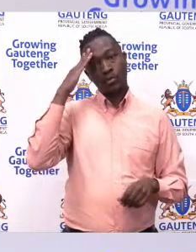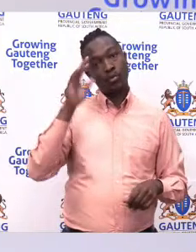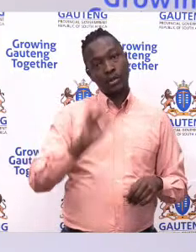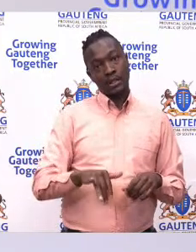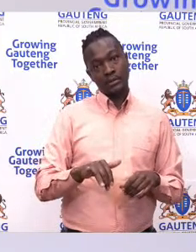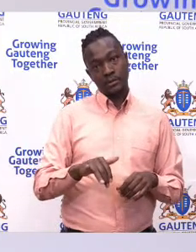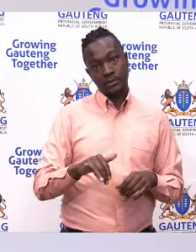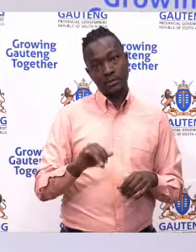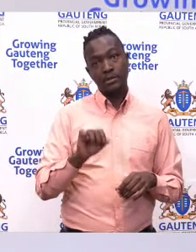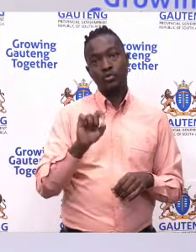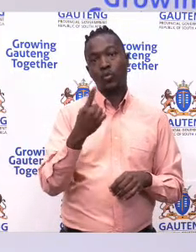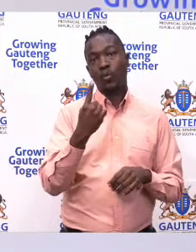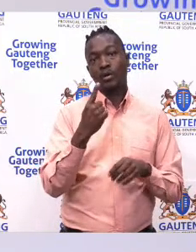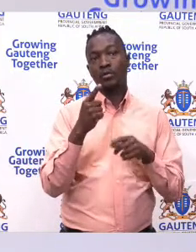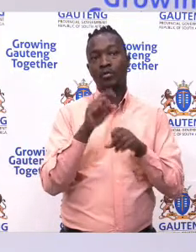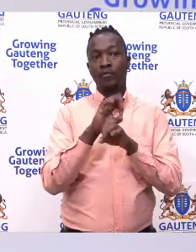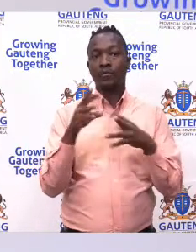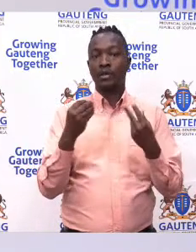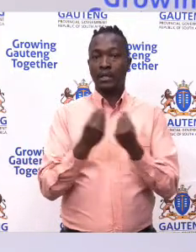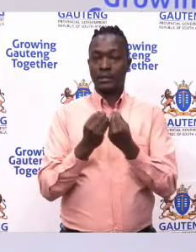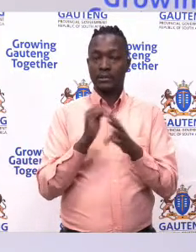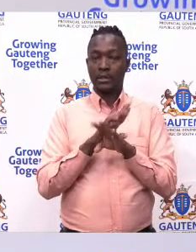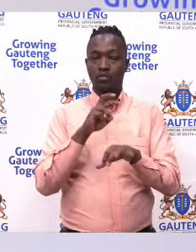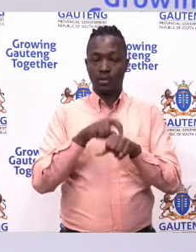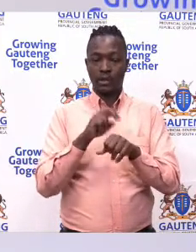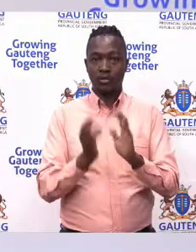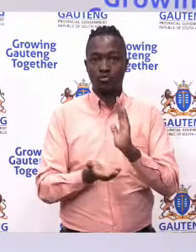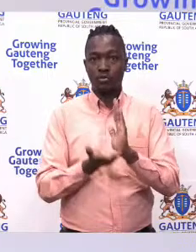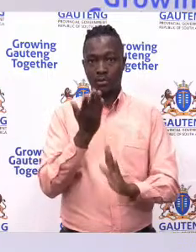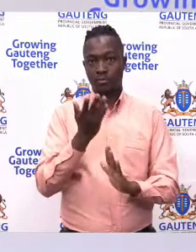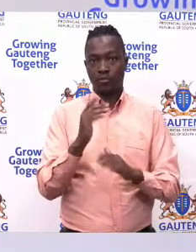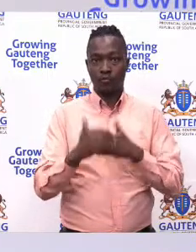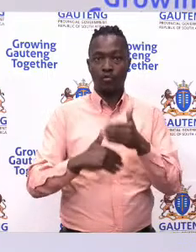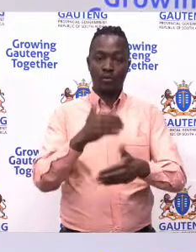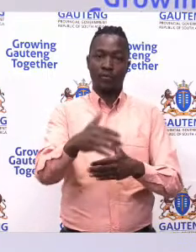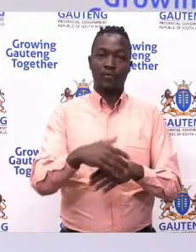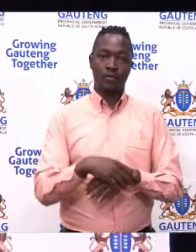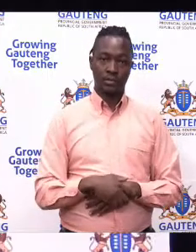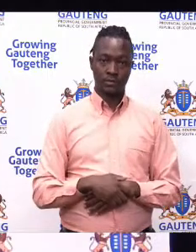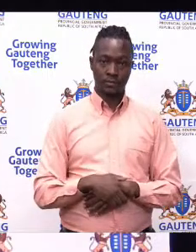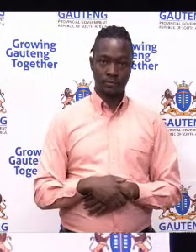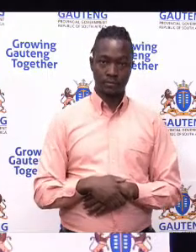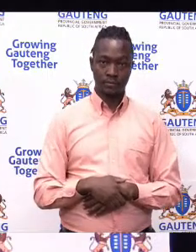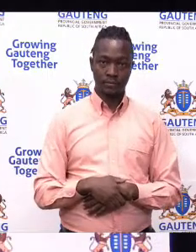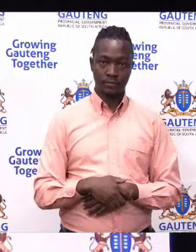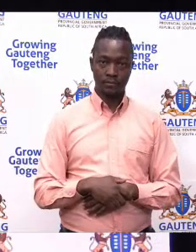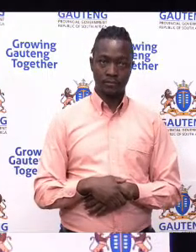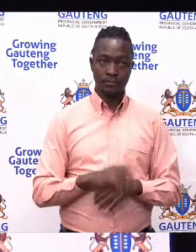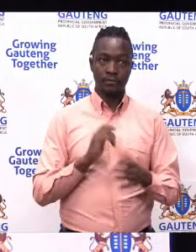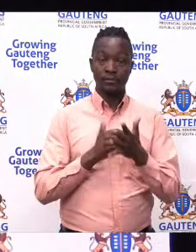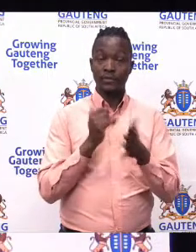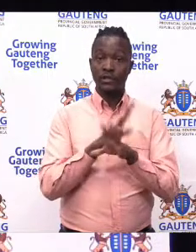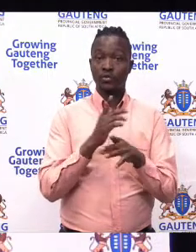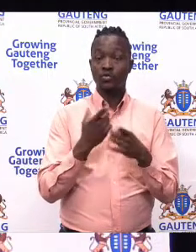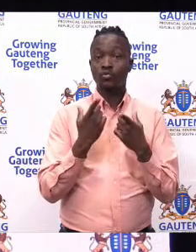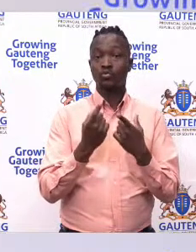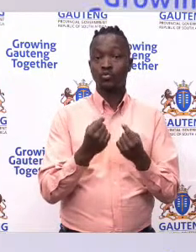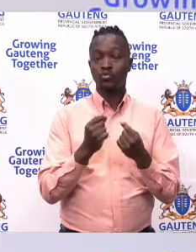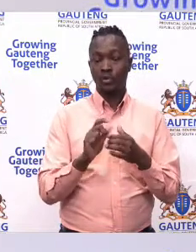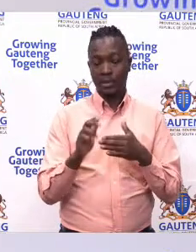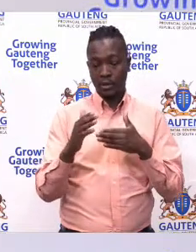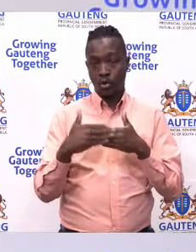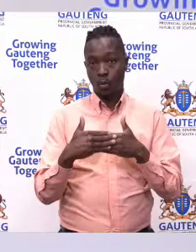it's one of those that we need to improve going forward. Just to also do the